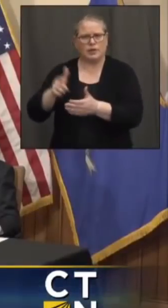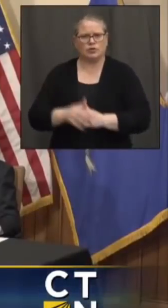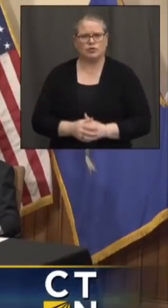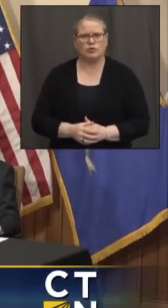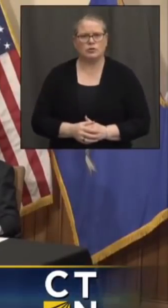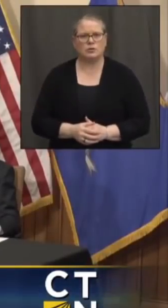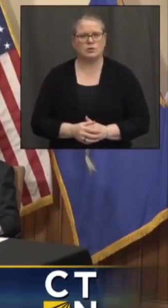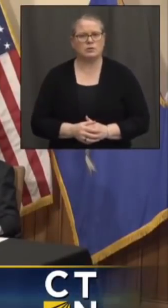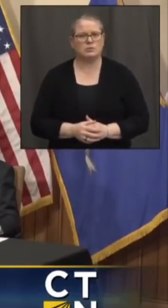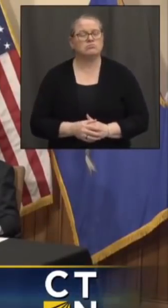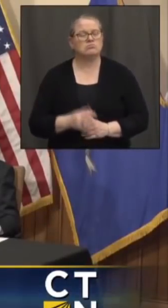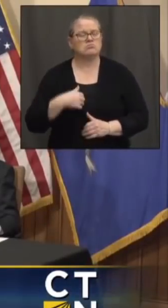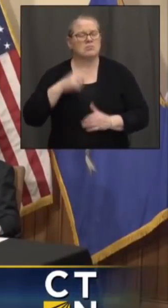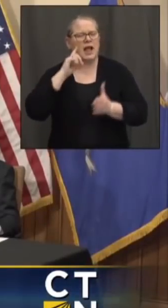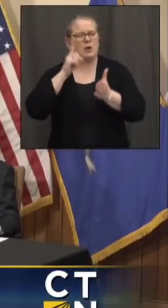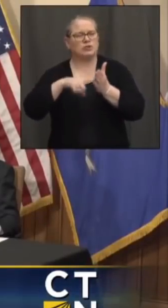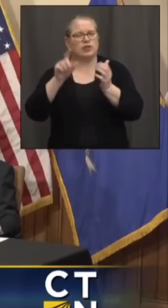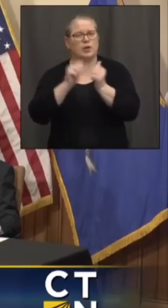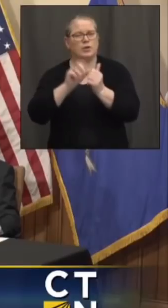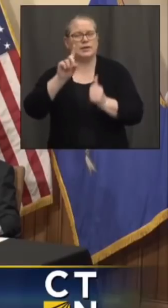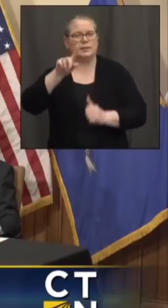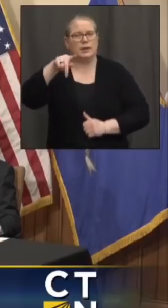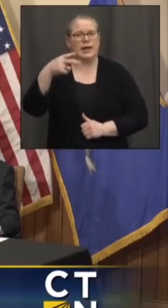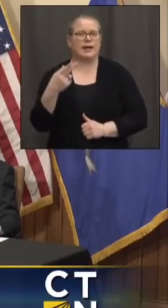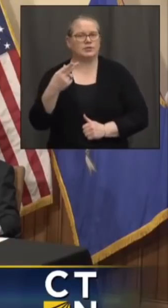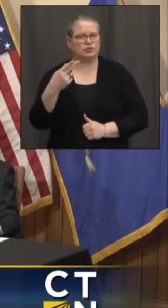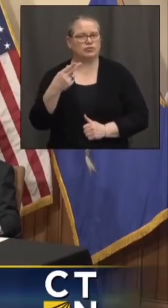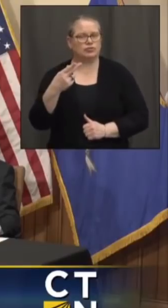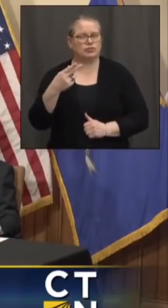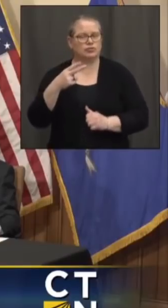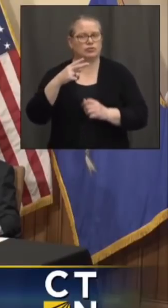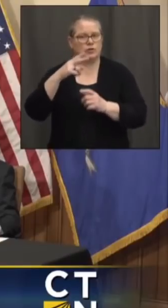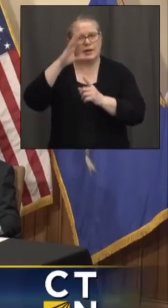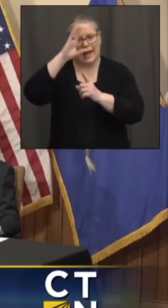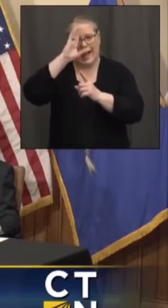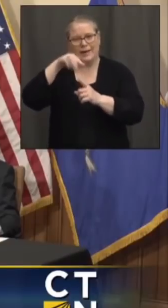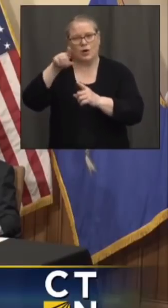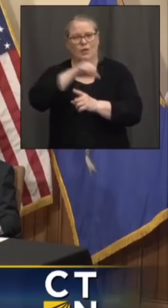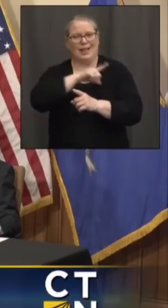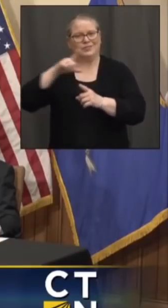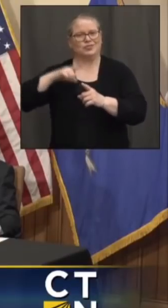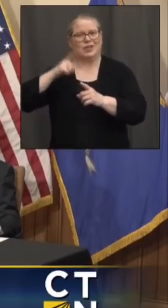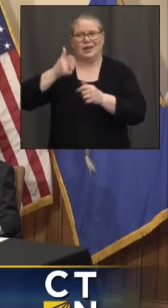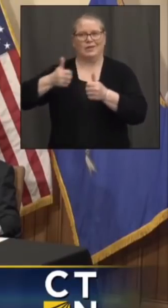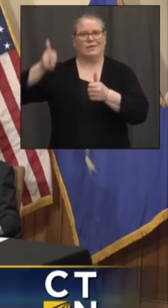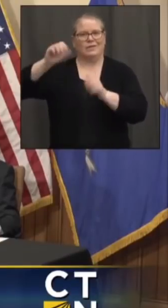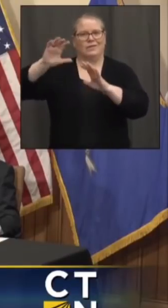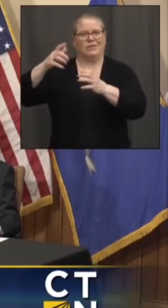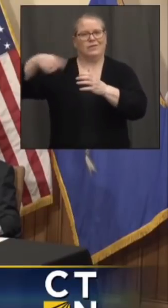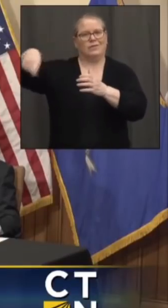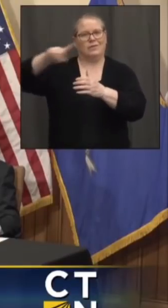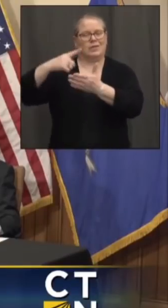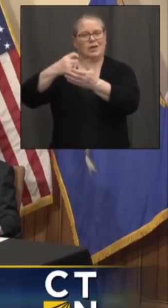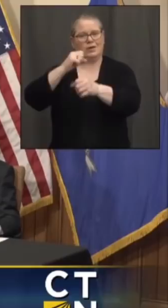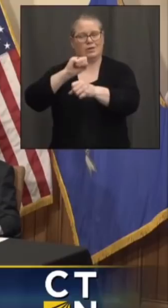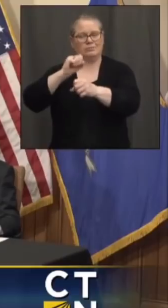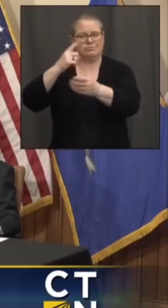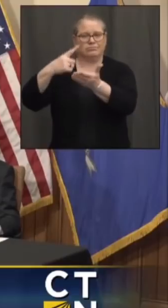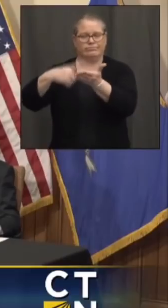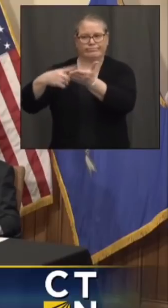with DPH on that. I know that's something that's being worked out at the legislative level as well, but I don't know if you had any kind of sense